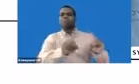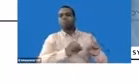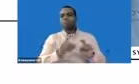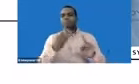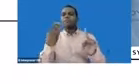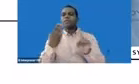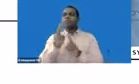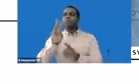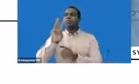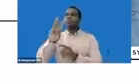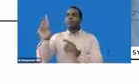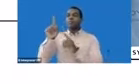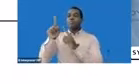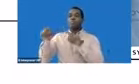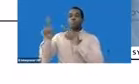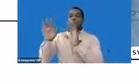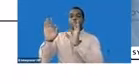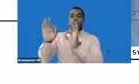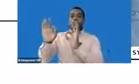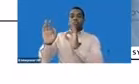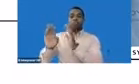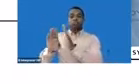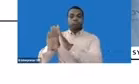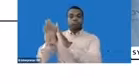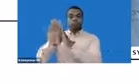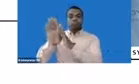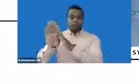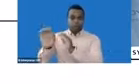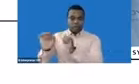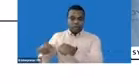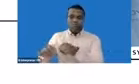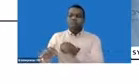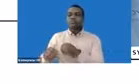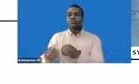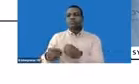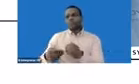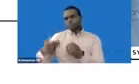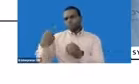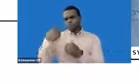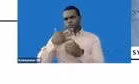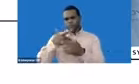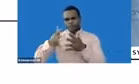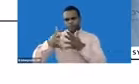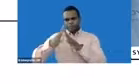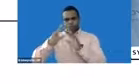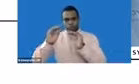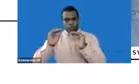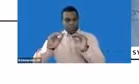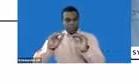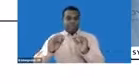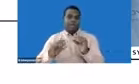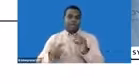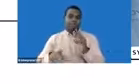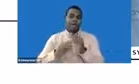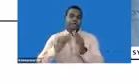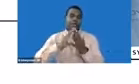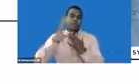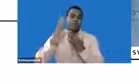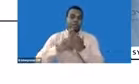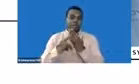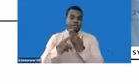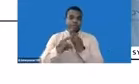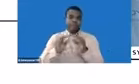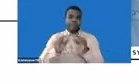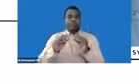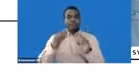for the training providers. And the content, as we'll see, links to the curriculum. The different